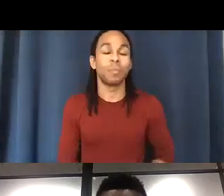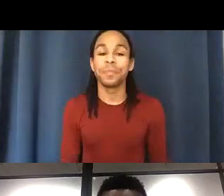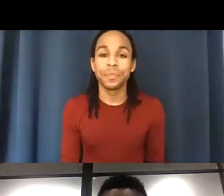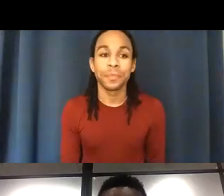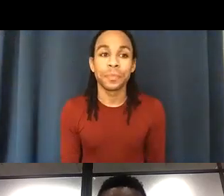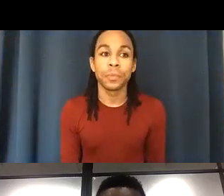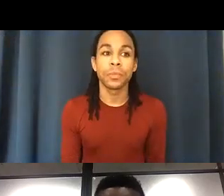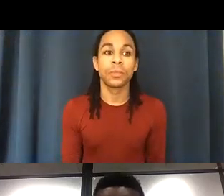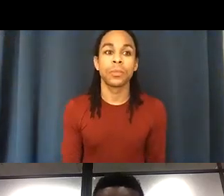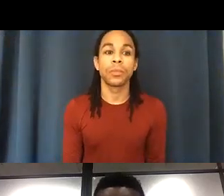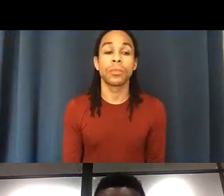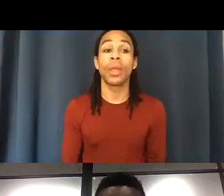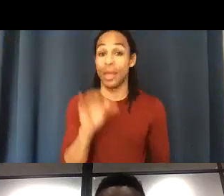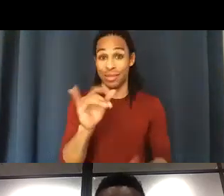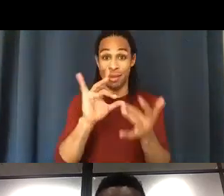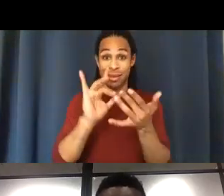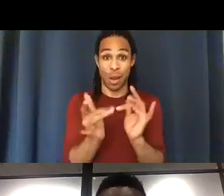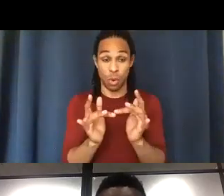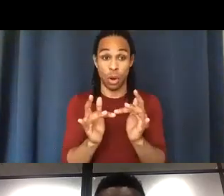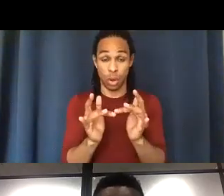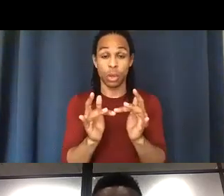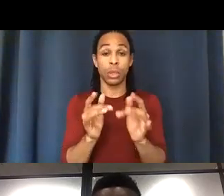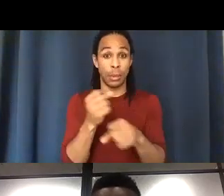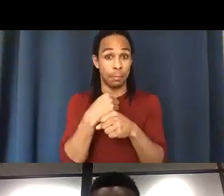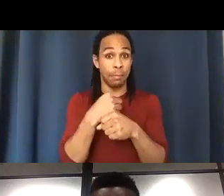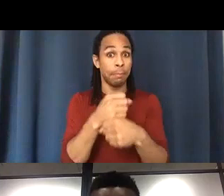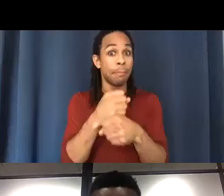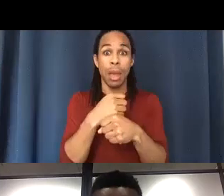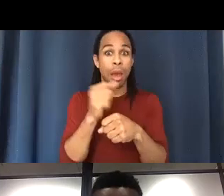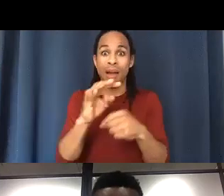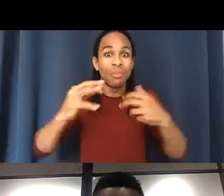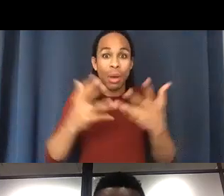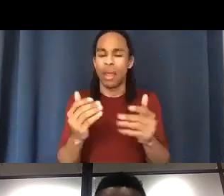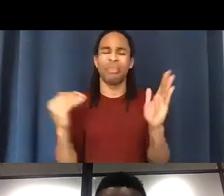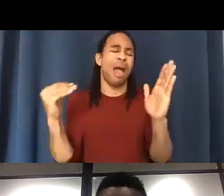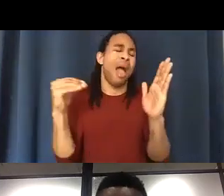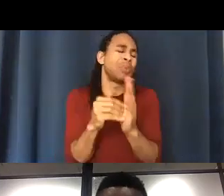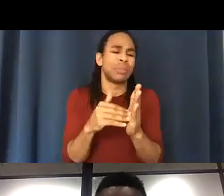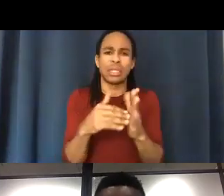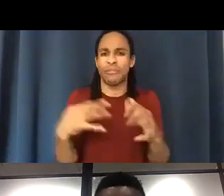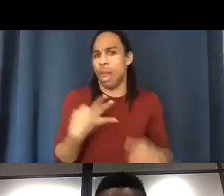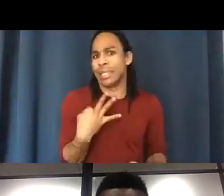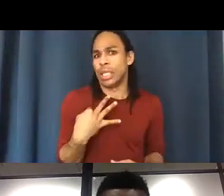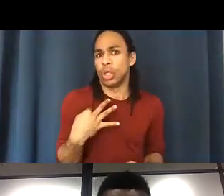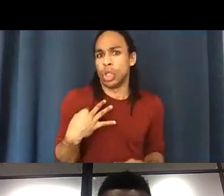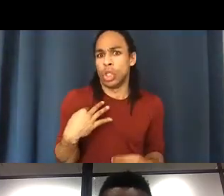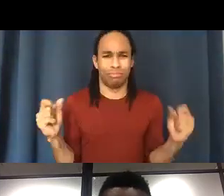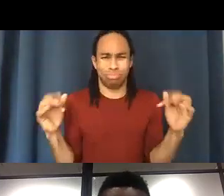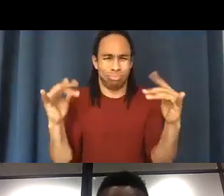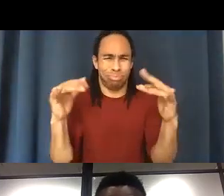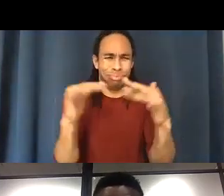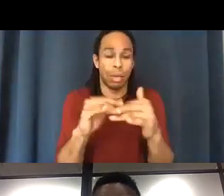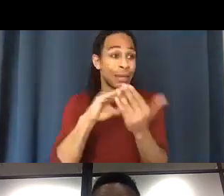So the network is made out of thousands of volunteers and neighborhood-based